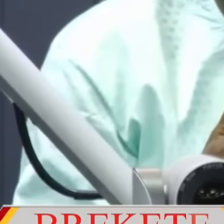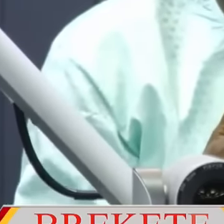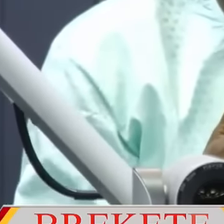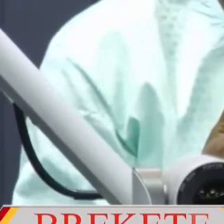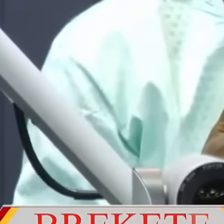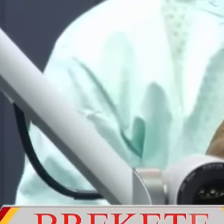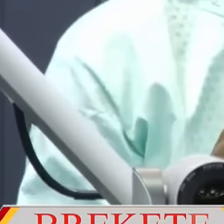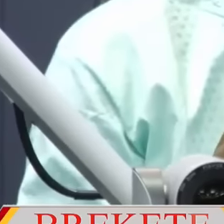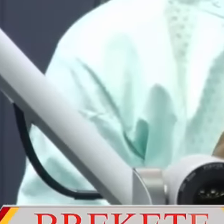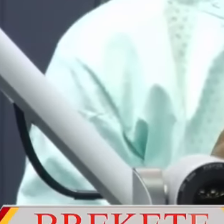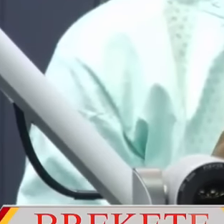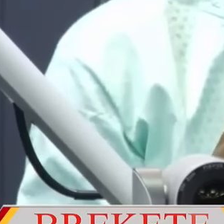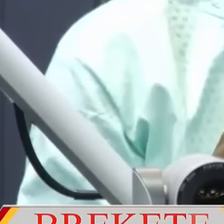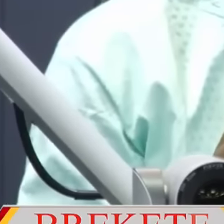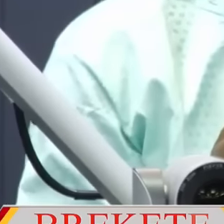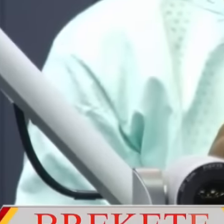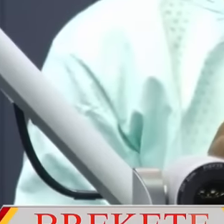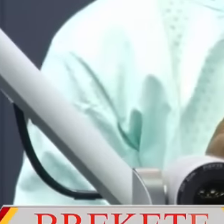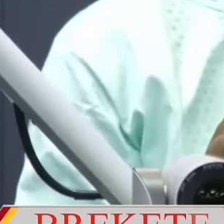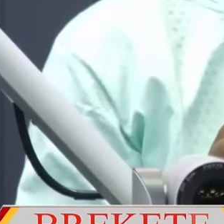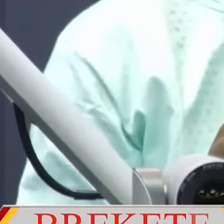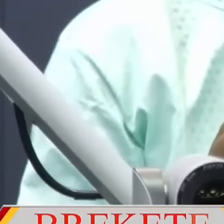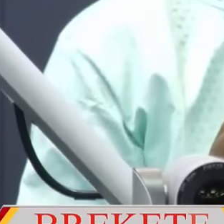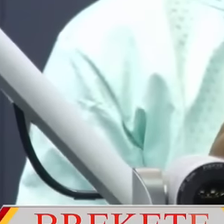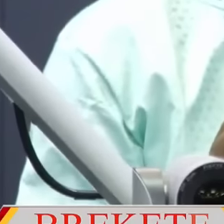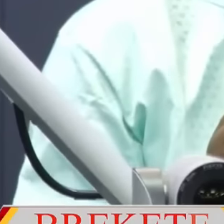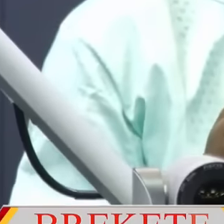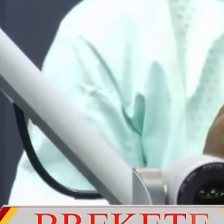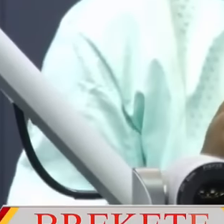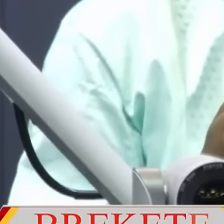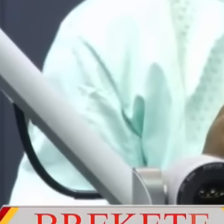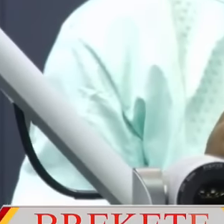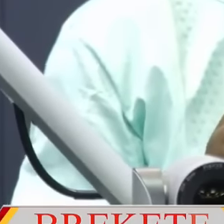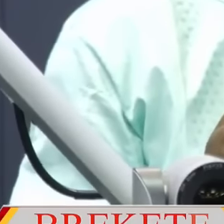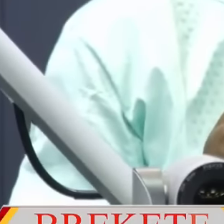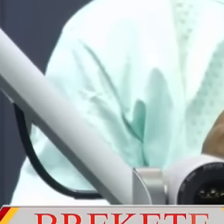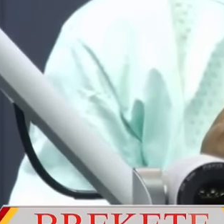su yarinya ta ce ba ta yadda ba aka je police station